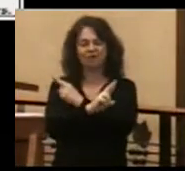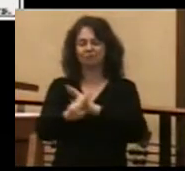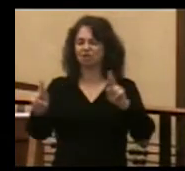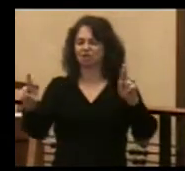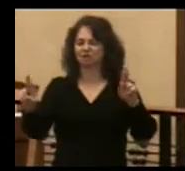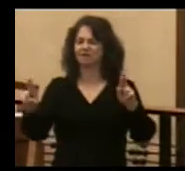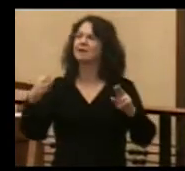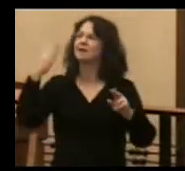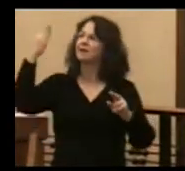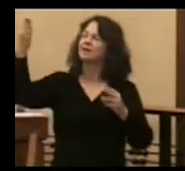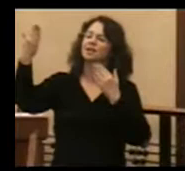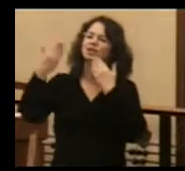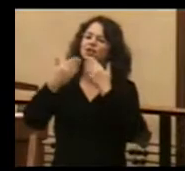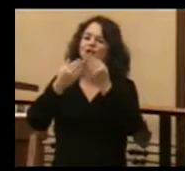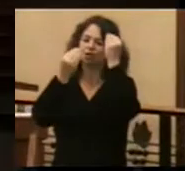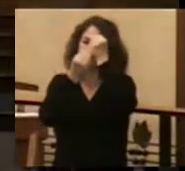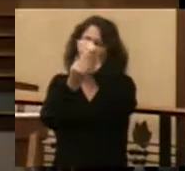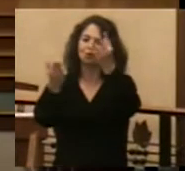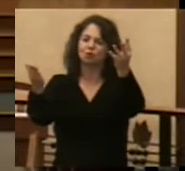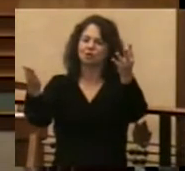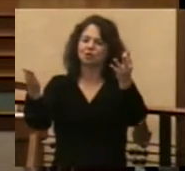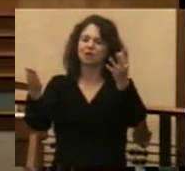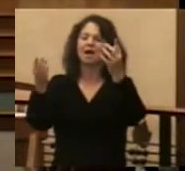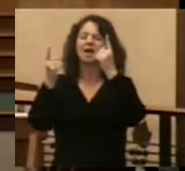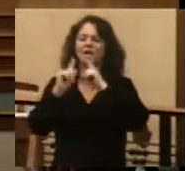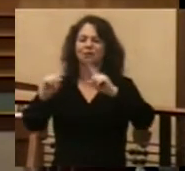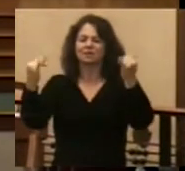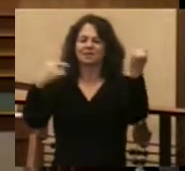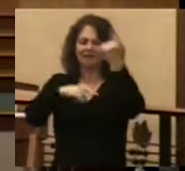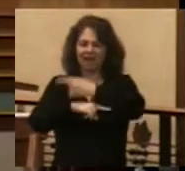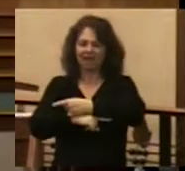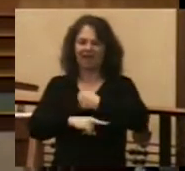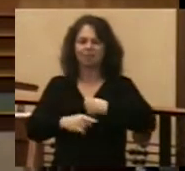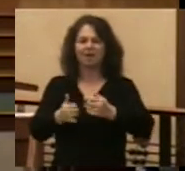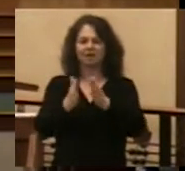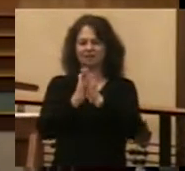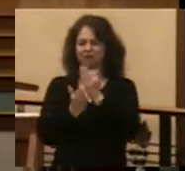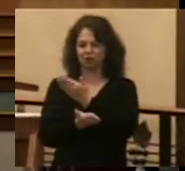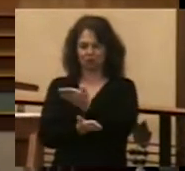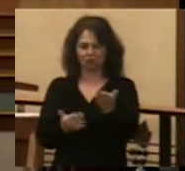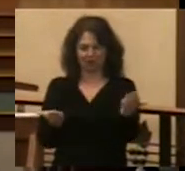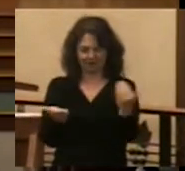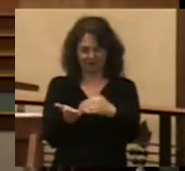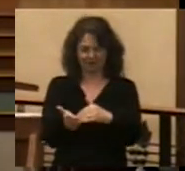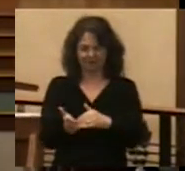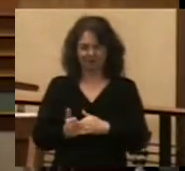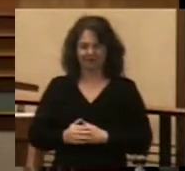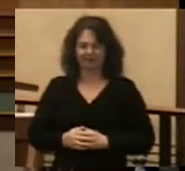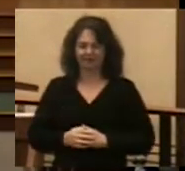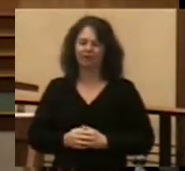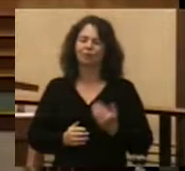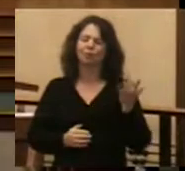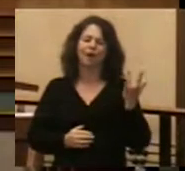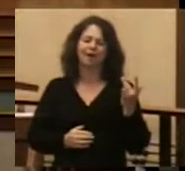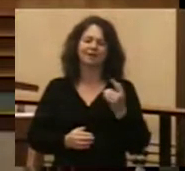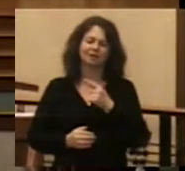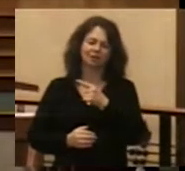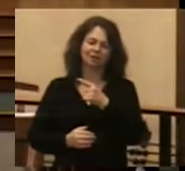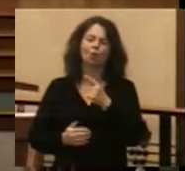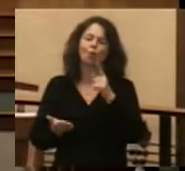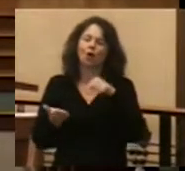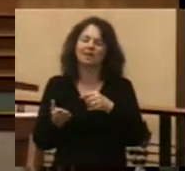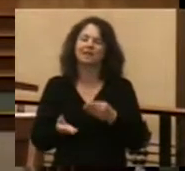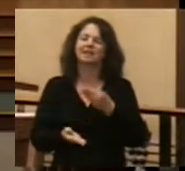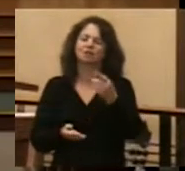is that good news proclaimed clearly in this day. So I ask you again, What brings you